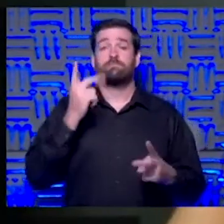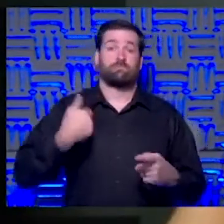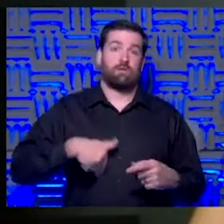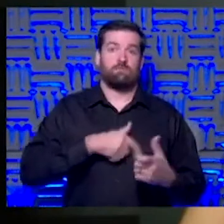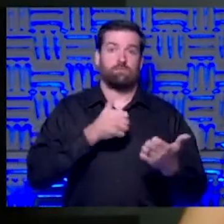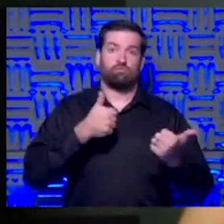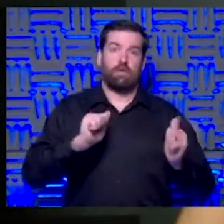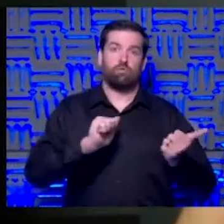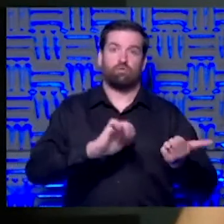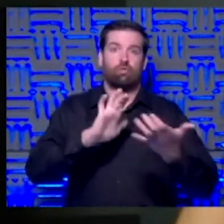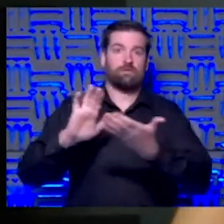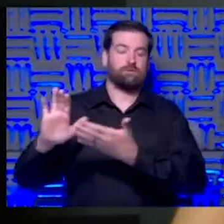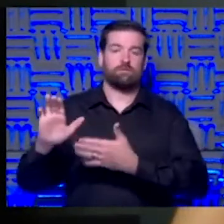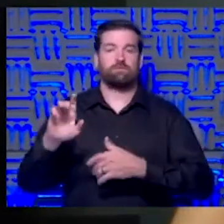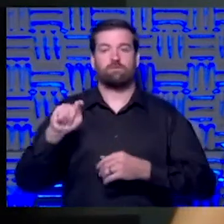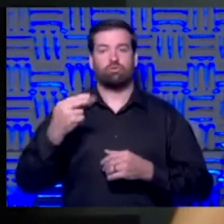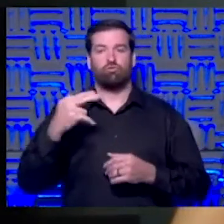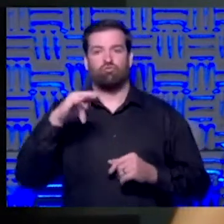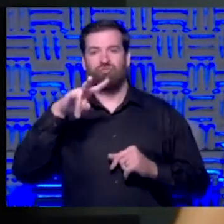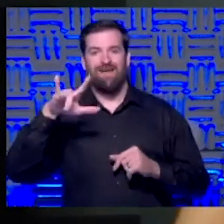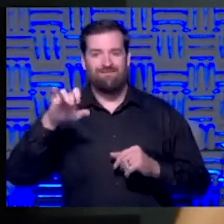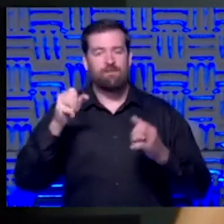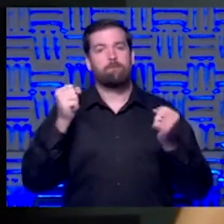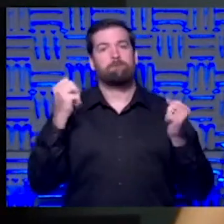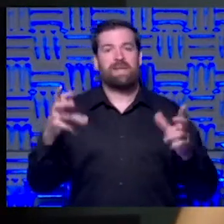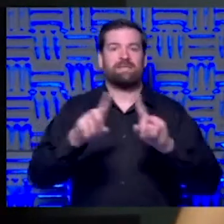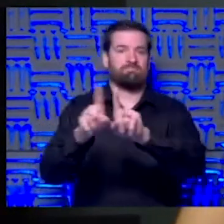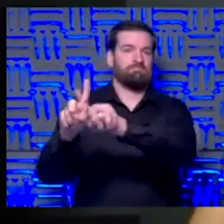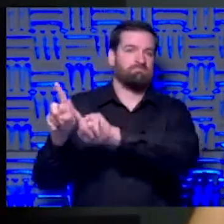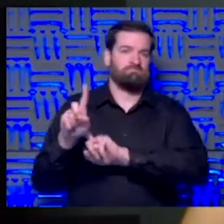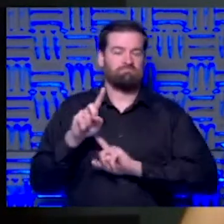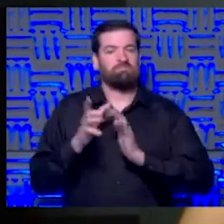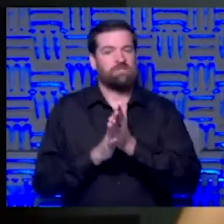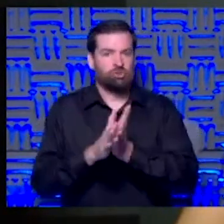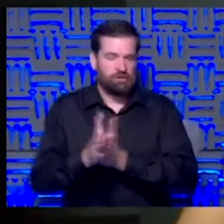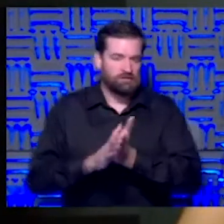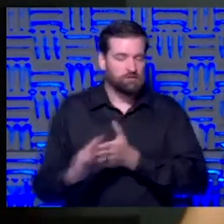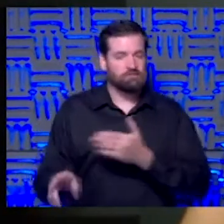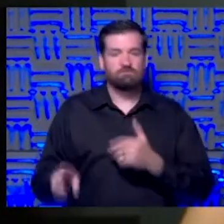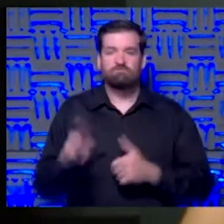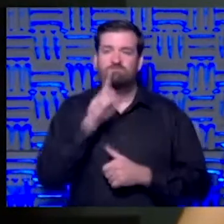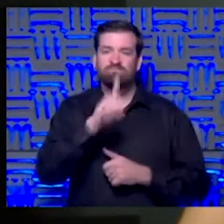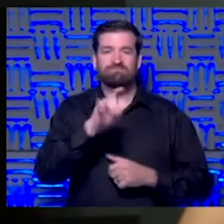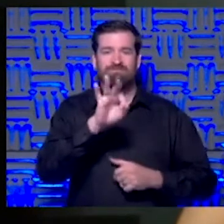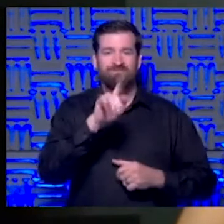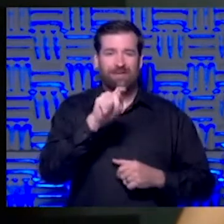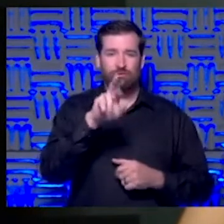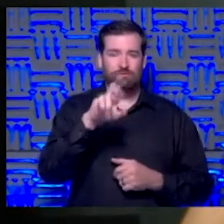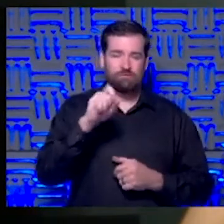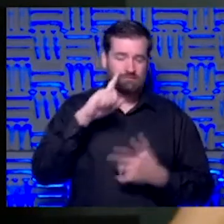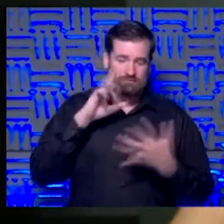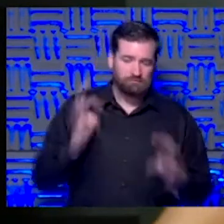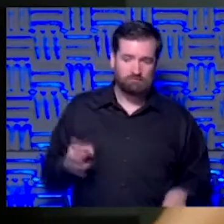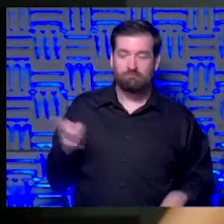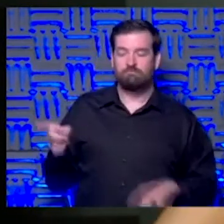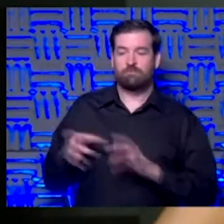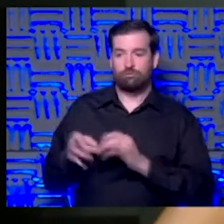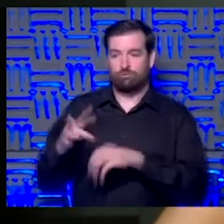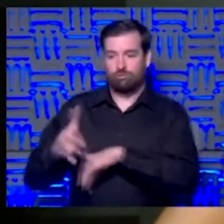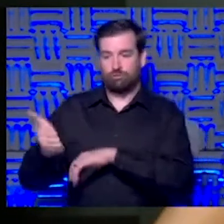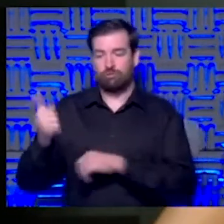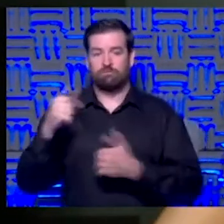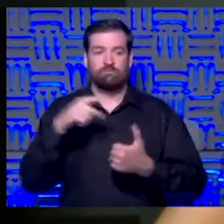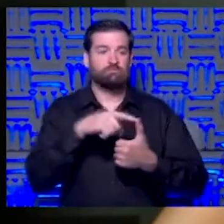address through Thrive and many other youth violence prevention and community violence prevention initiatives are the underlying factors, the determinants that Olivia approached earlier. It's related